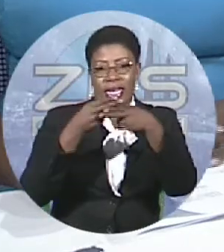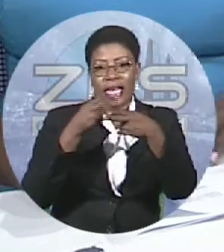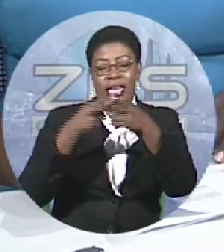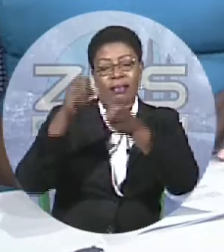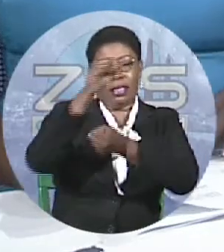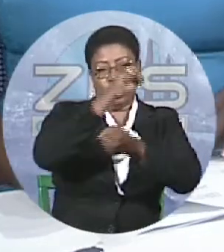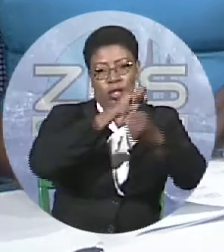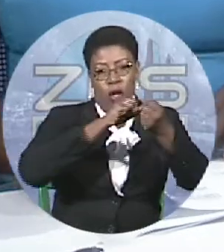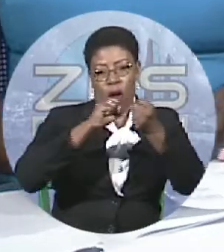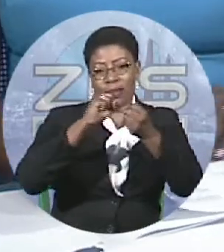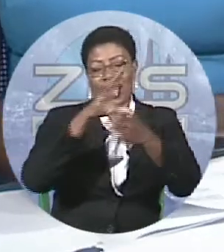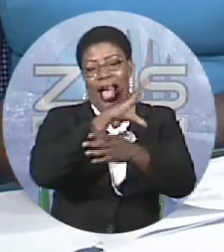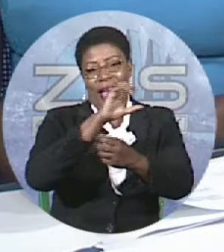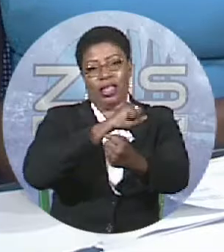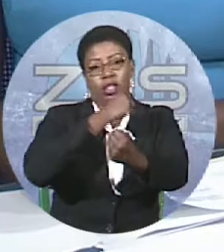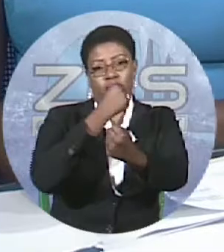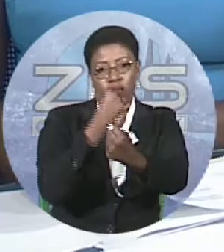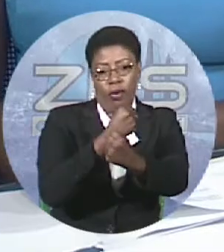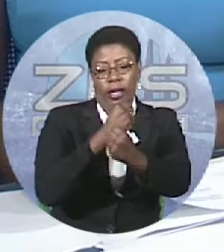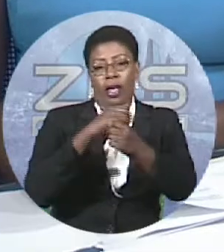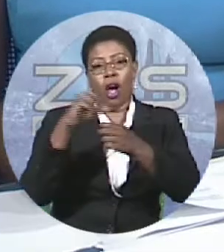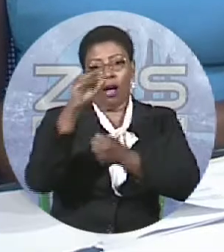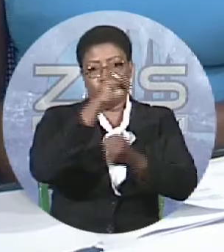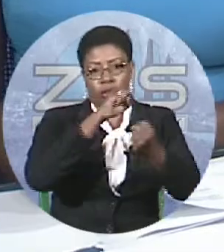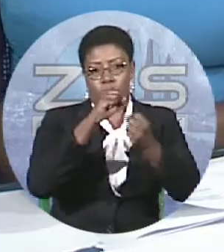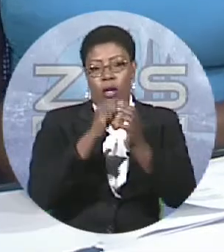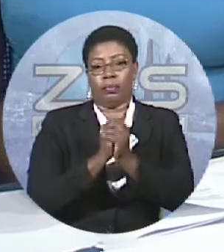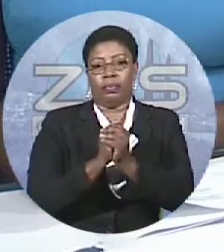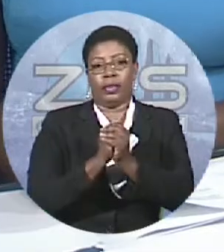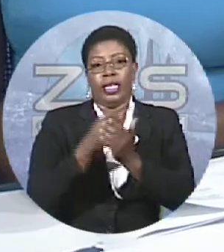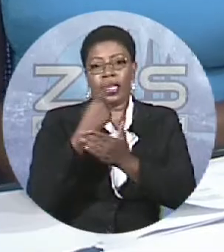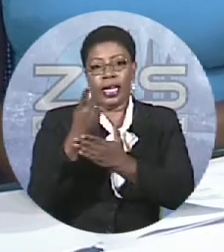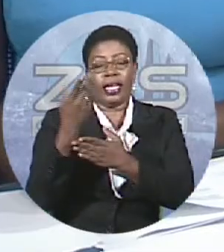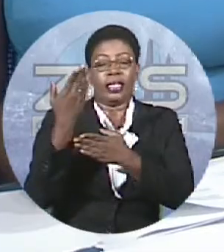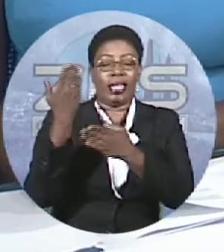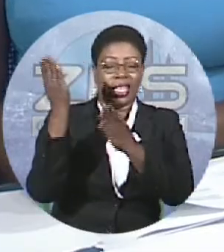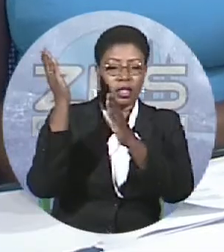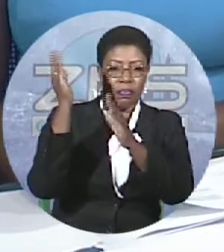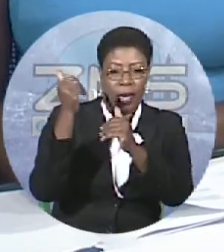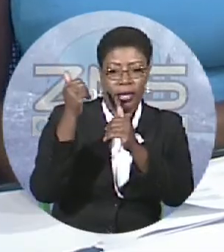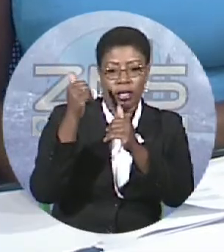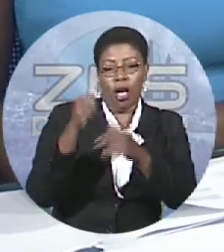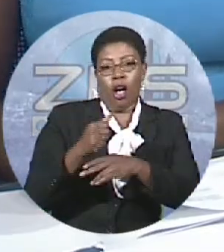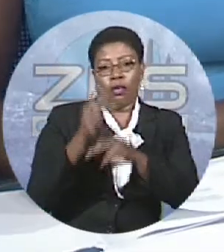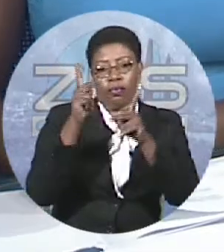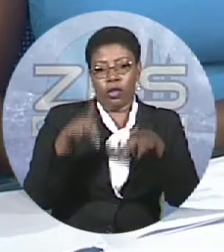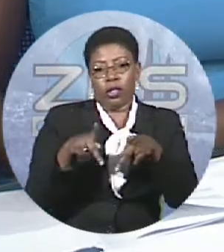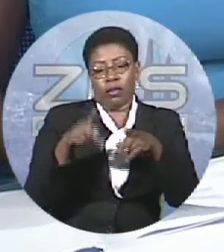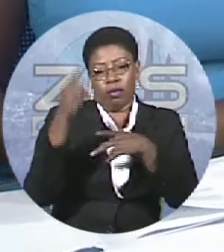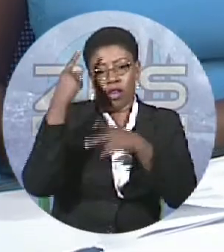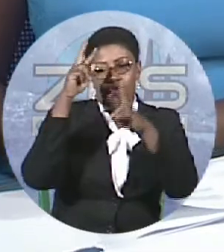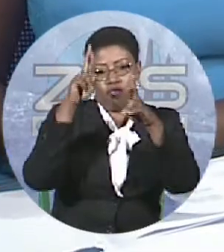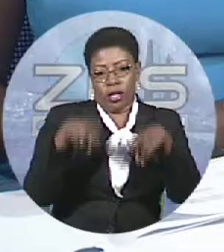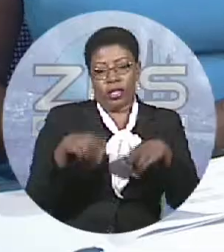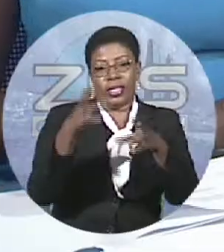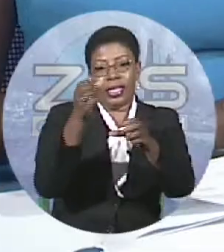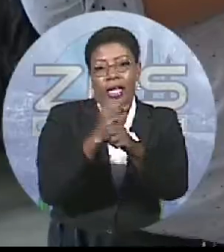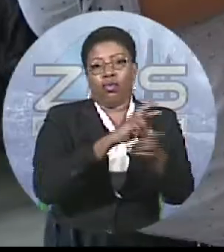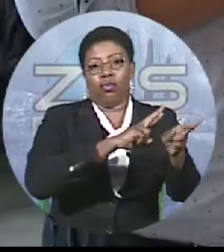of intensity. Carla Palmer tells us tonight just what's expected as weather officials encourage residents to get